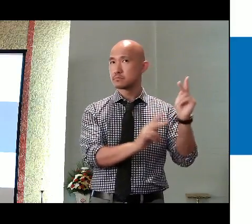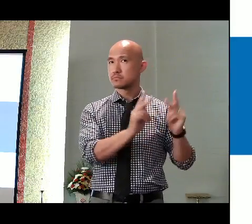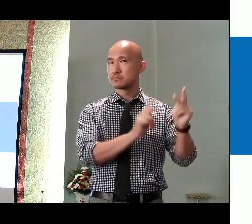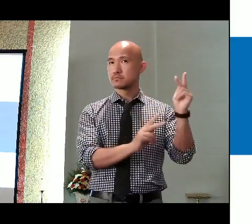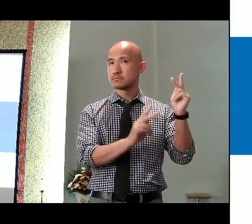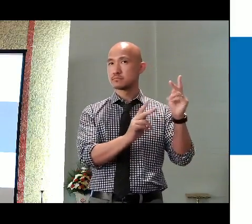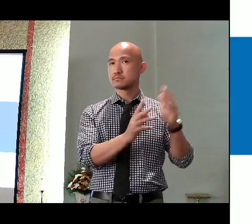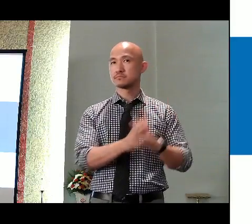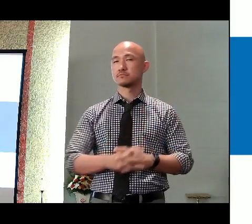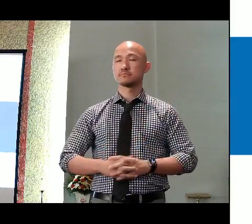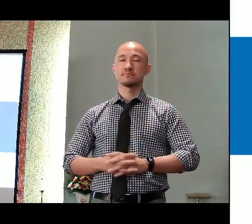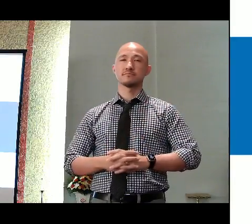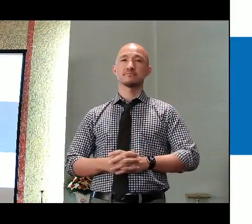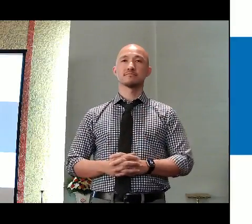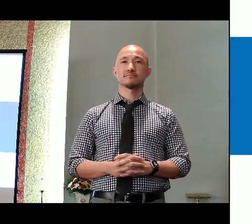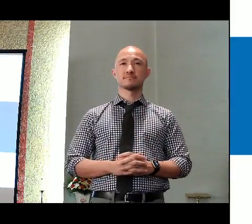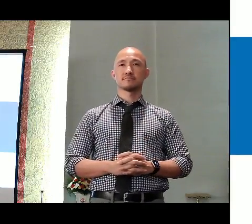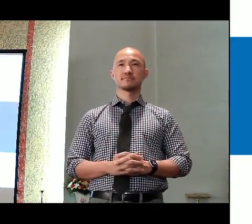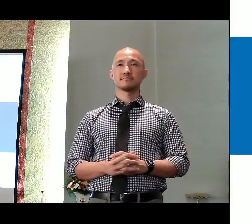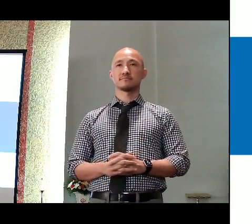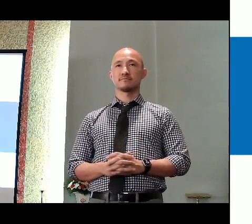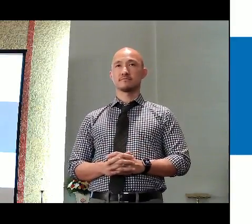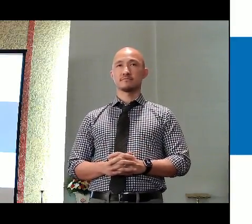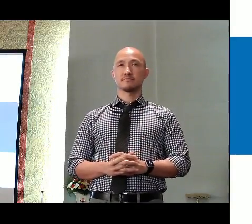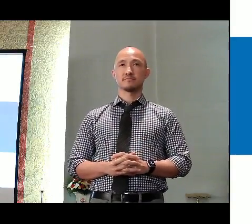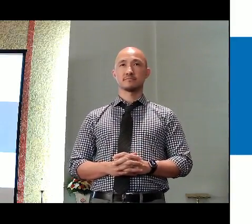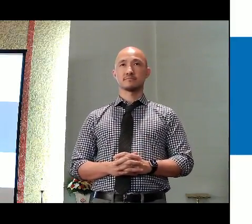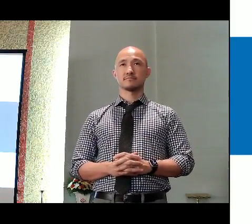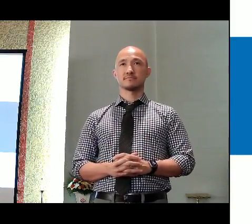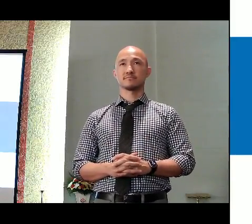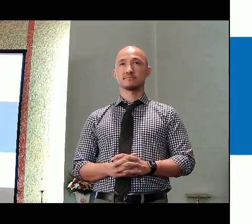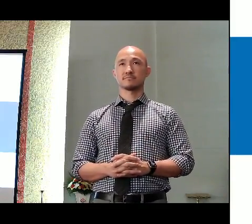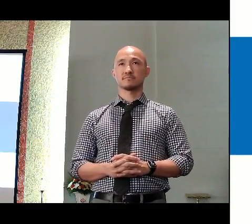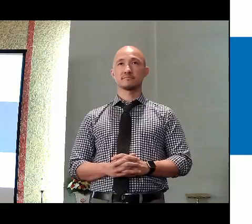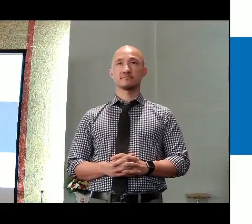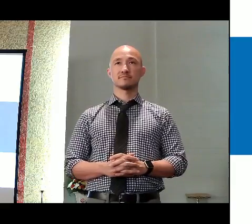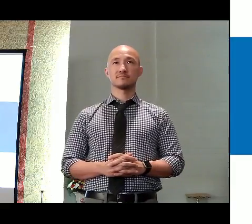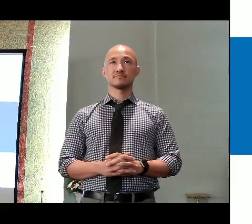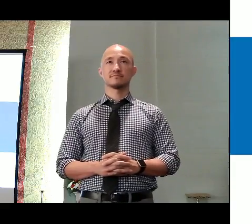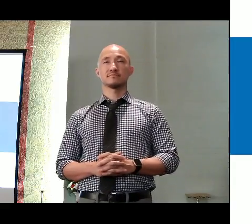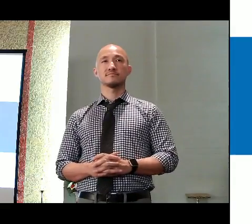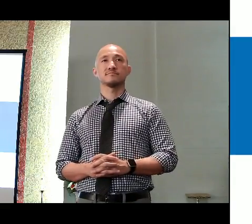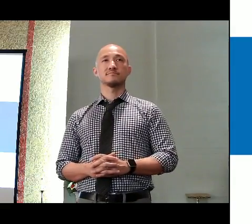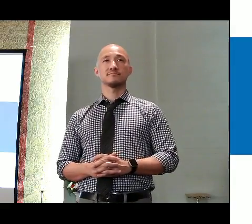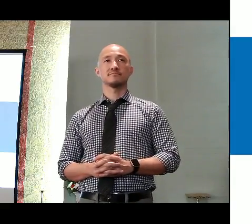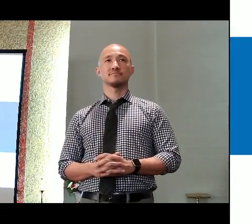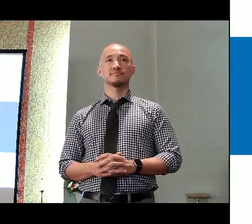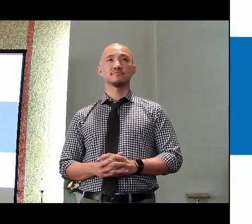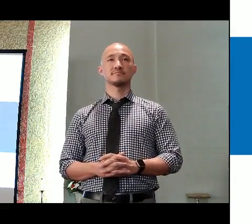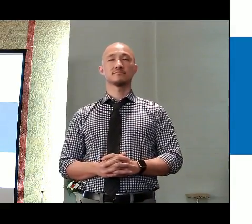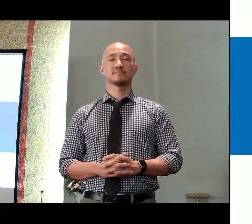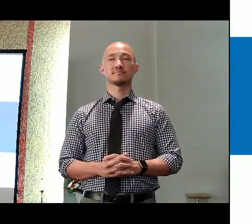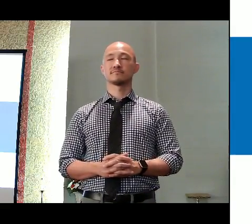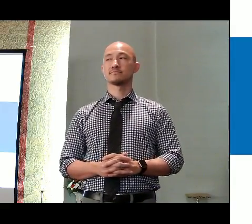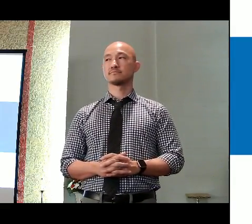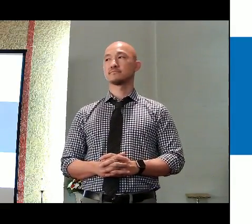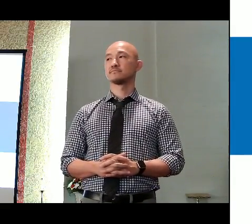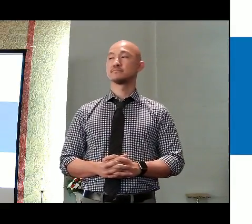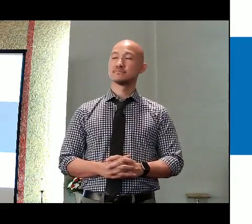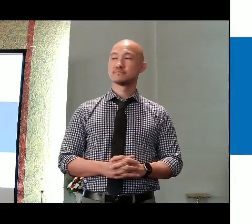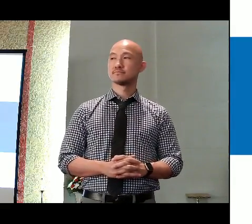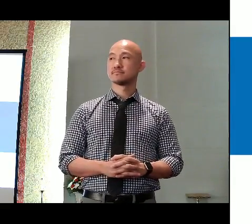And this is directly related to our wives being that weaker vessel. And this is one of the reasons, I